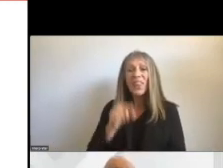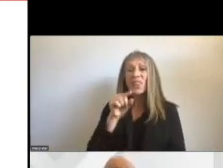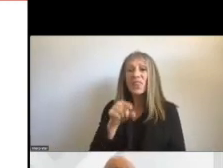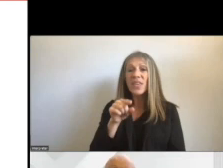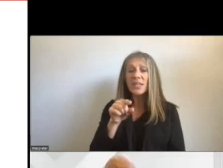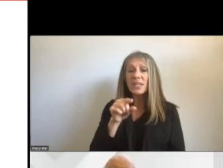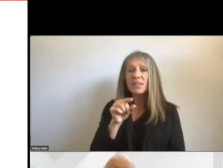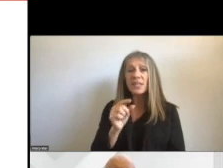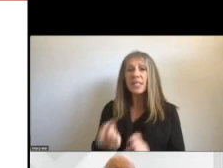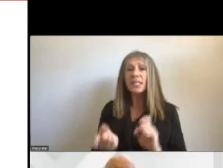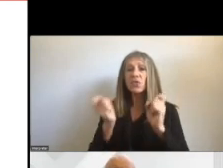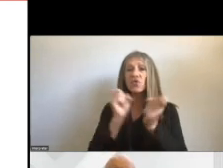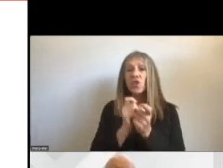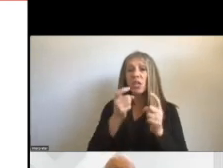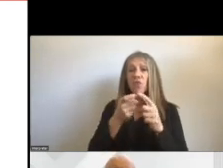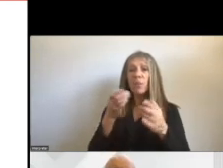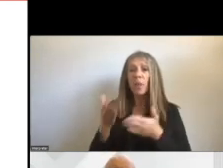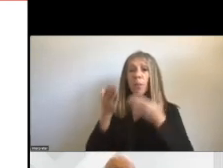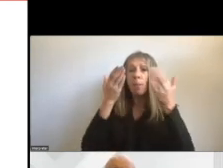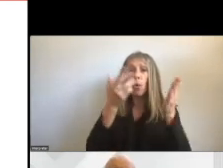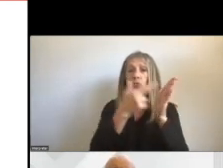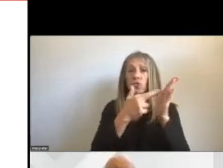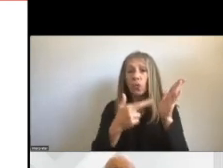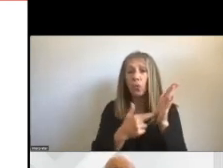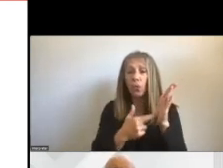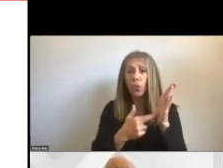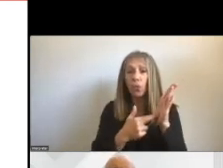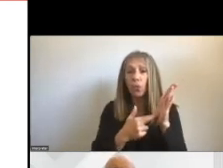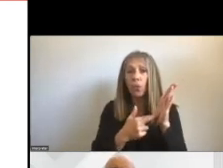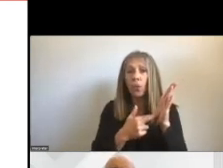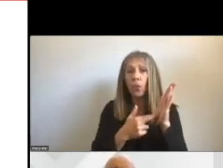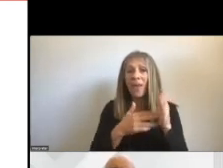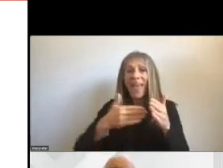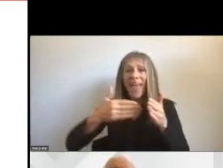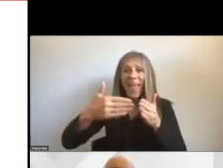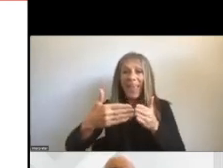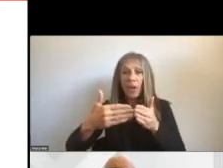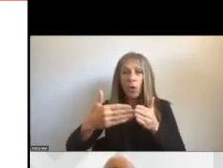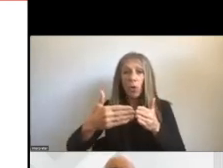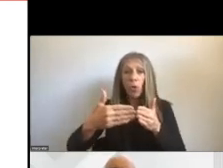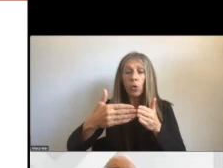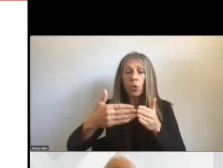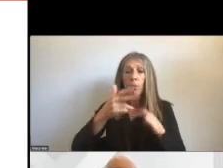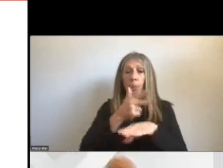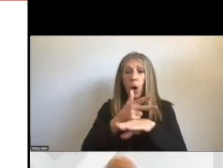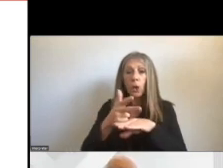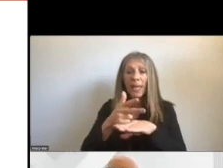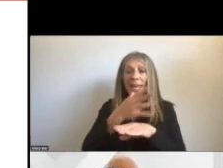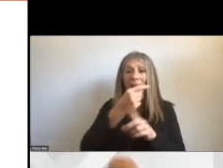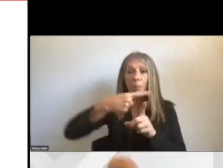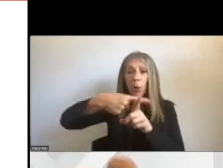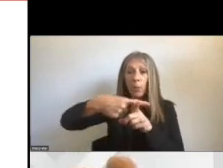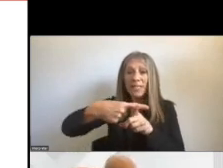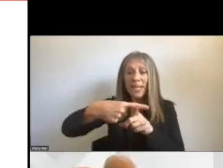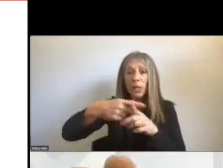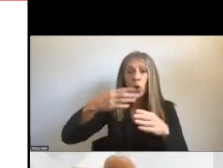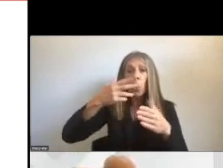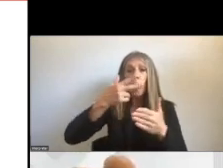provided serving that crosswalk. So basically, it's so that a person can still get onto the